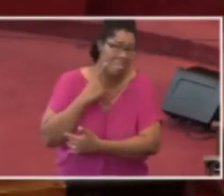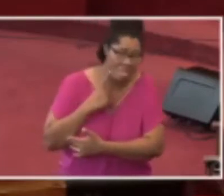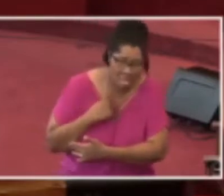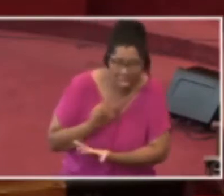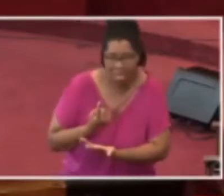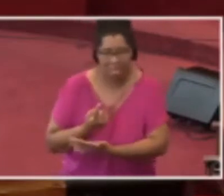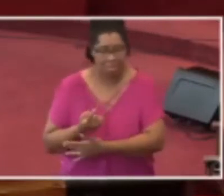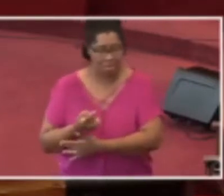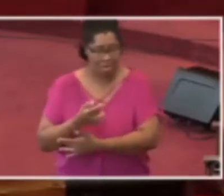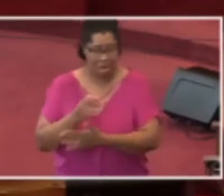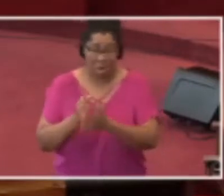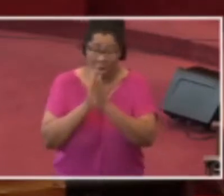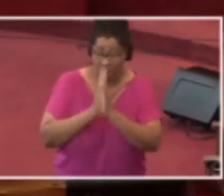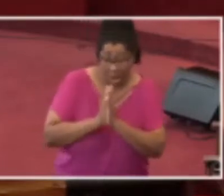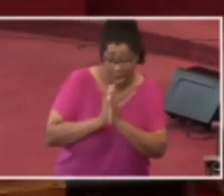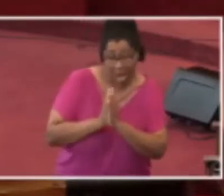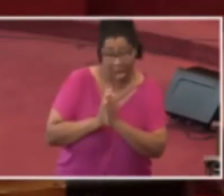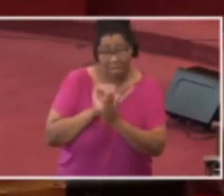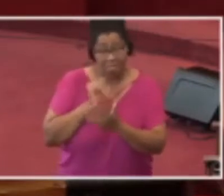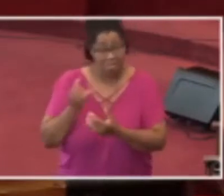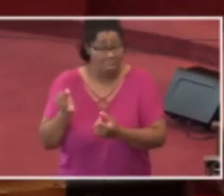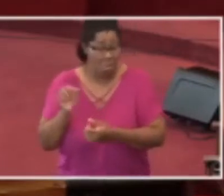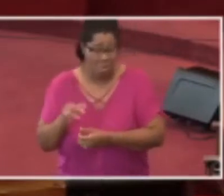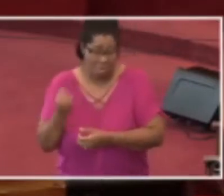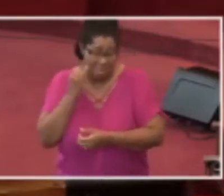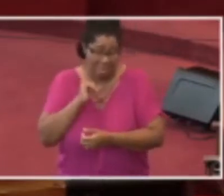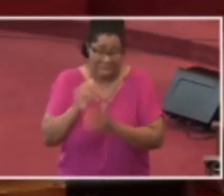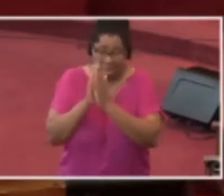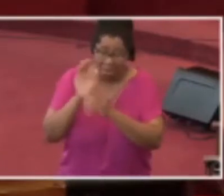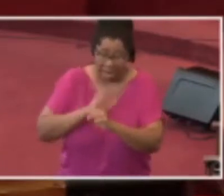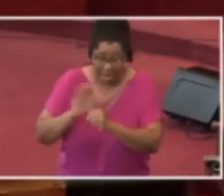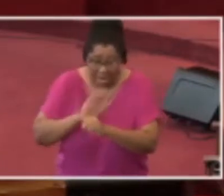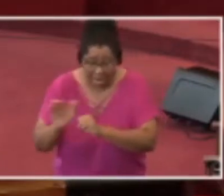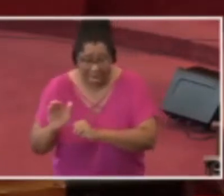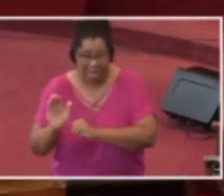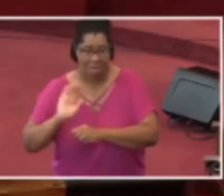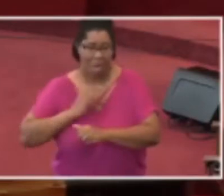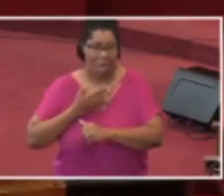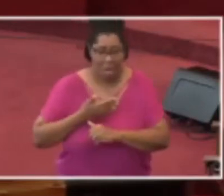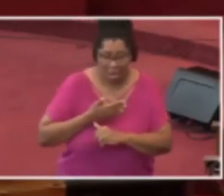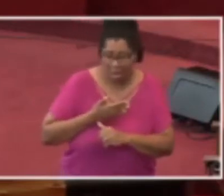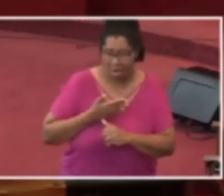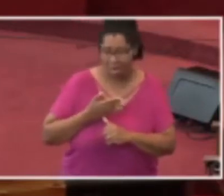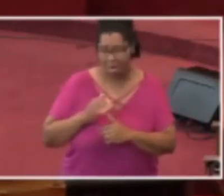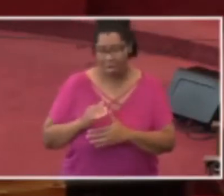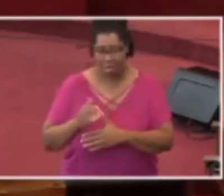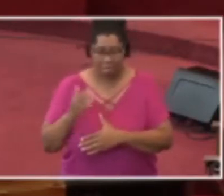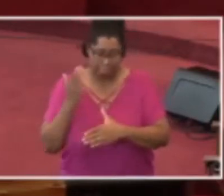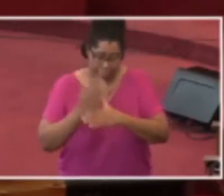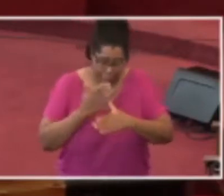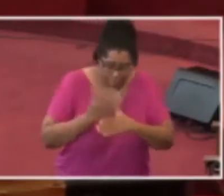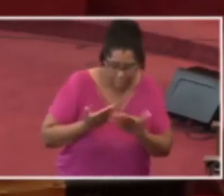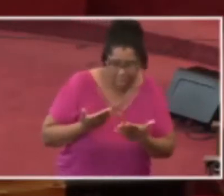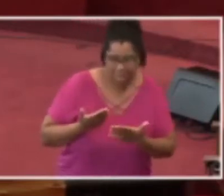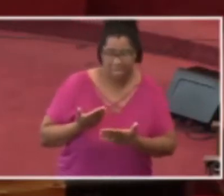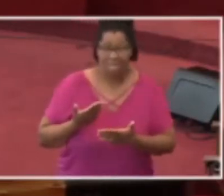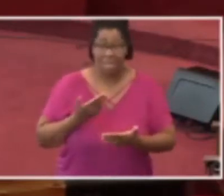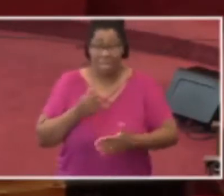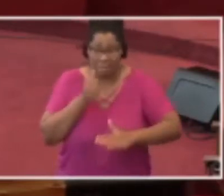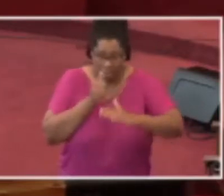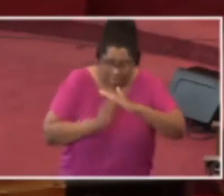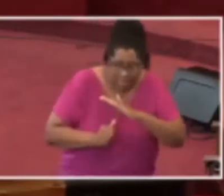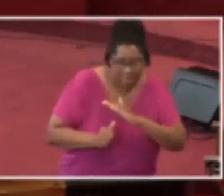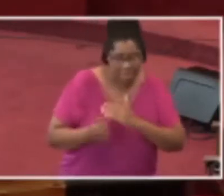or lack thereof, our concerns, our fears. He knows our hang-ups, our hangouts, our hookups, and our lowdowns.